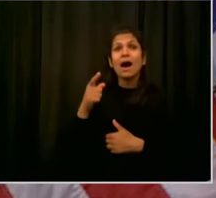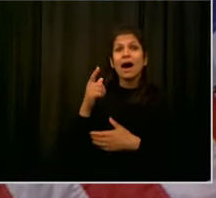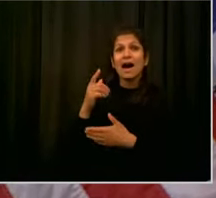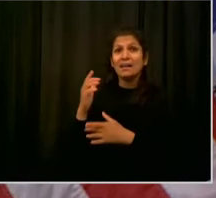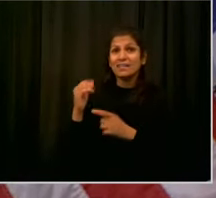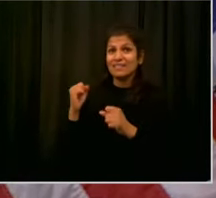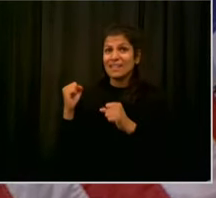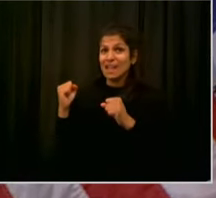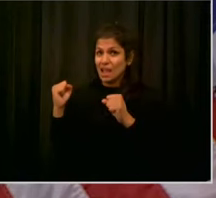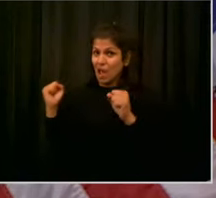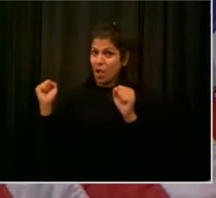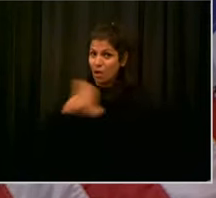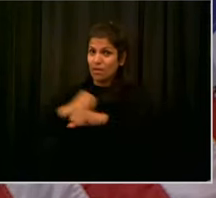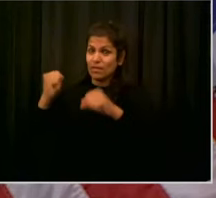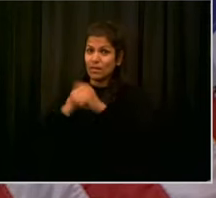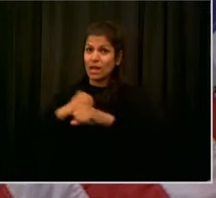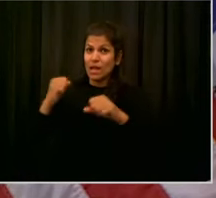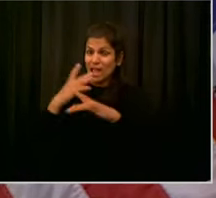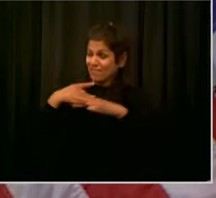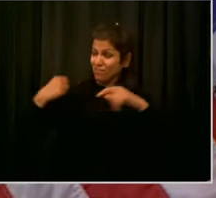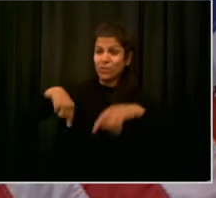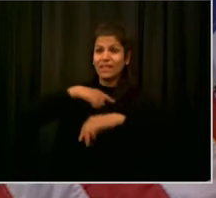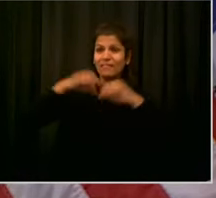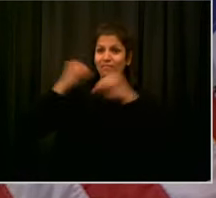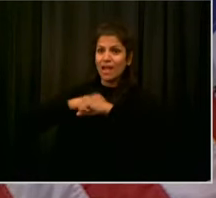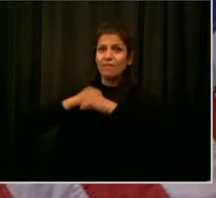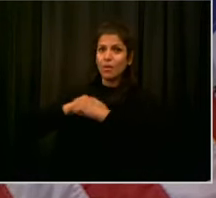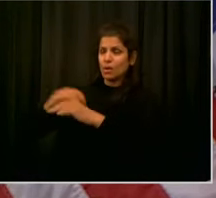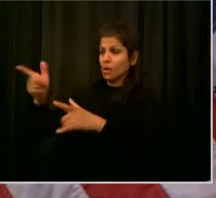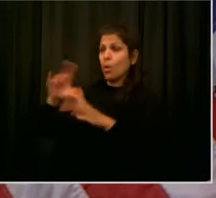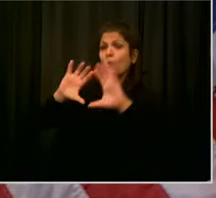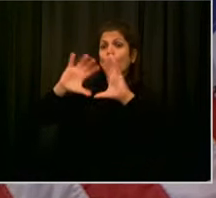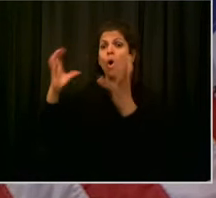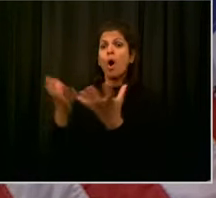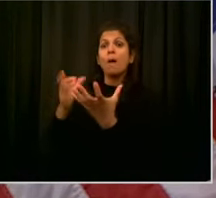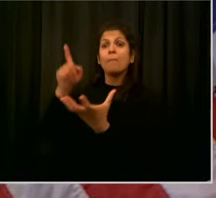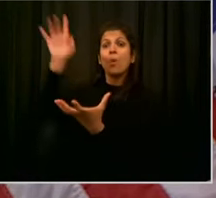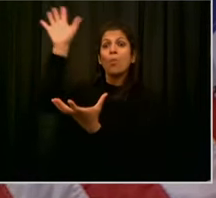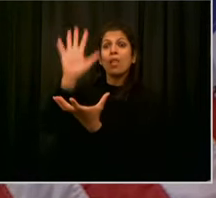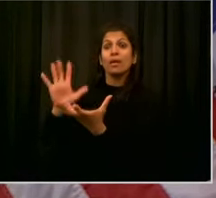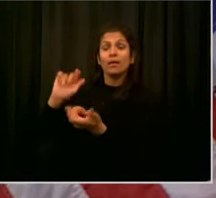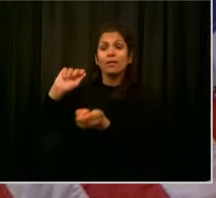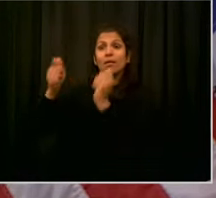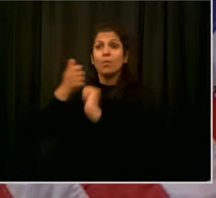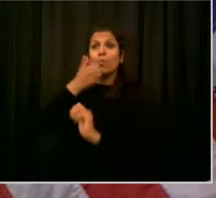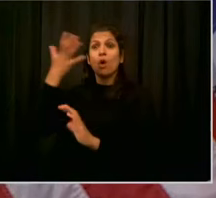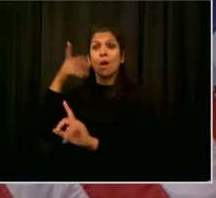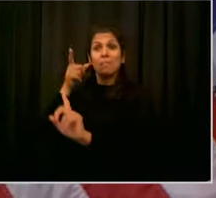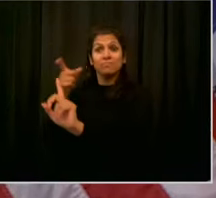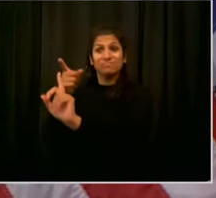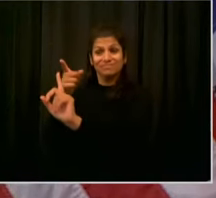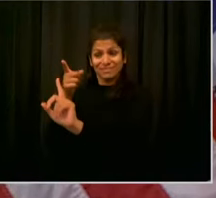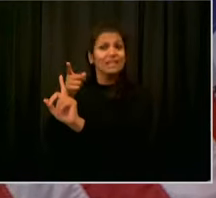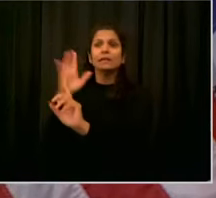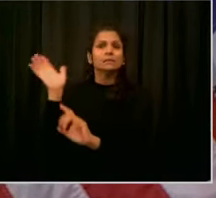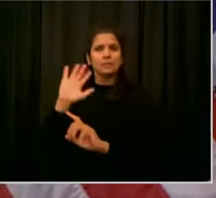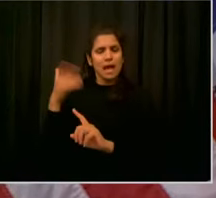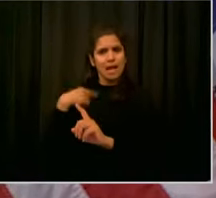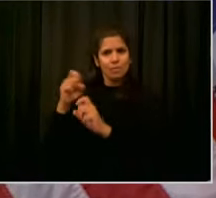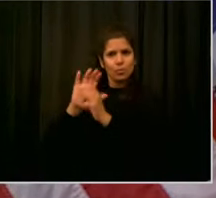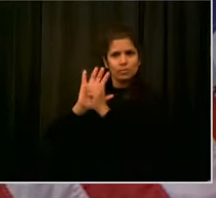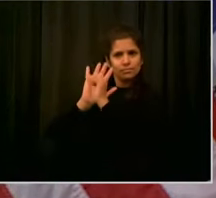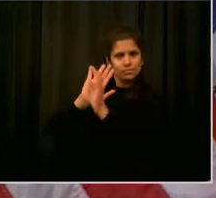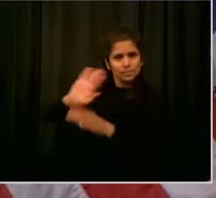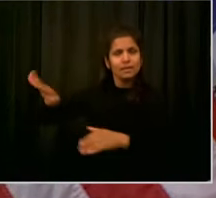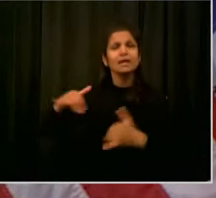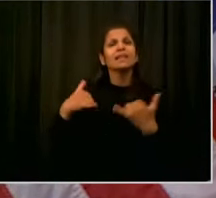more in the next few months of transition? Yes, I do. And we can handle that because we're going in phases. Obviously, there's so